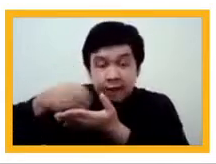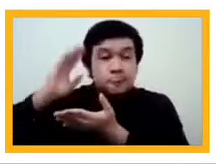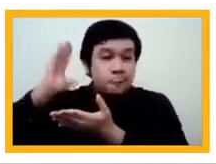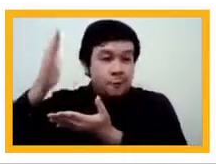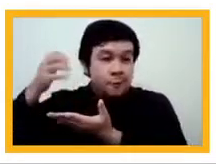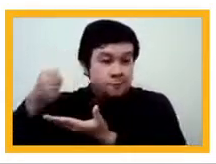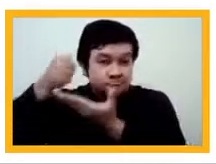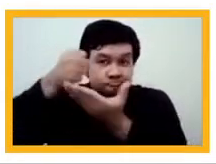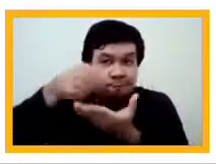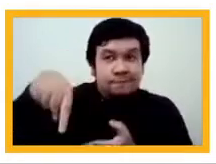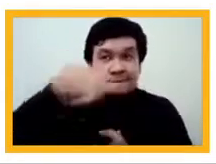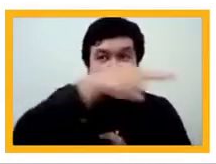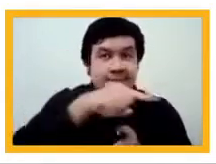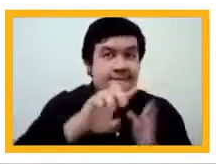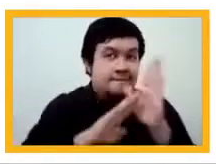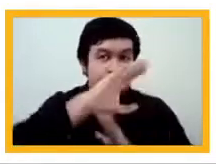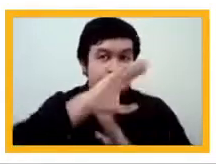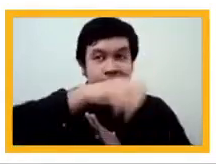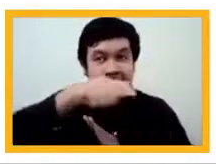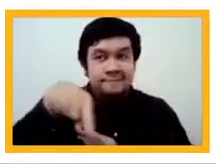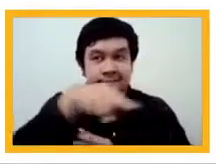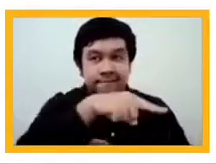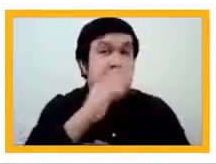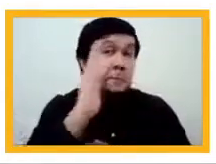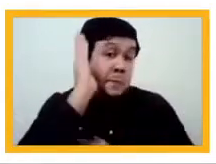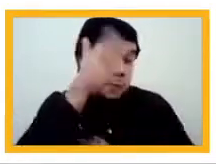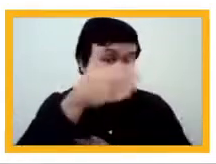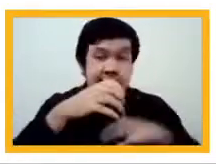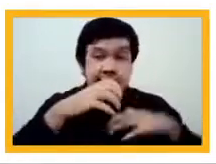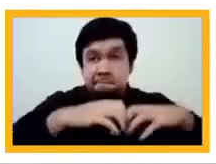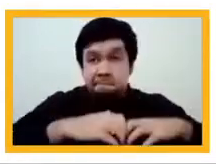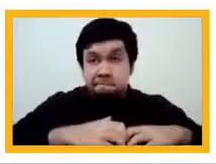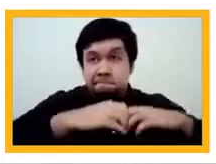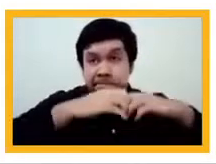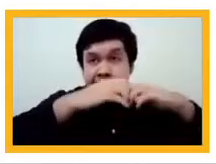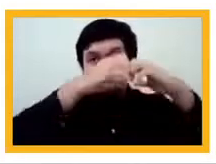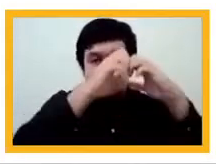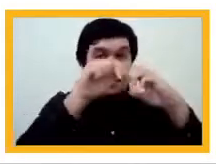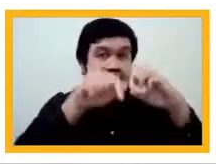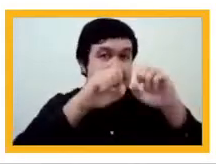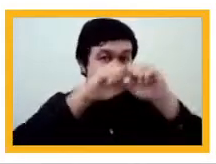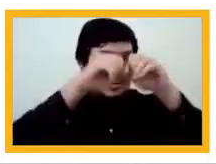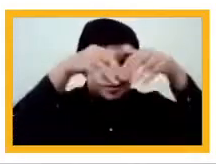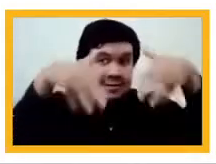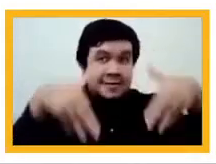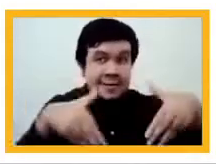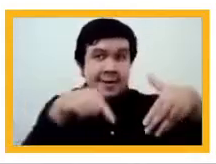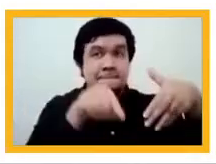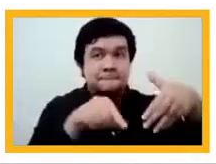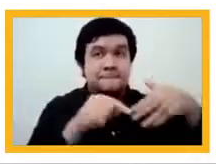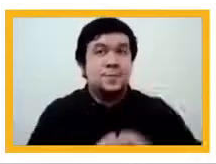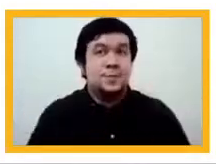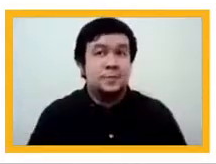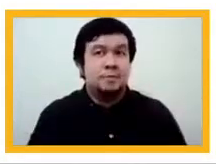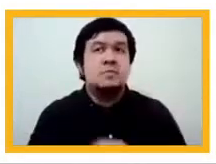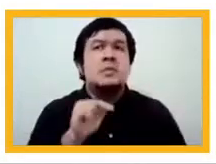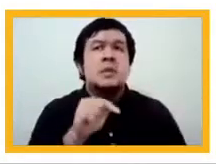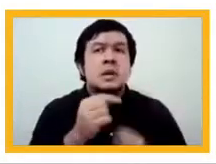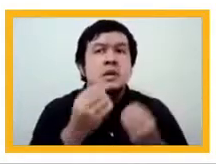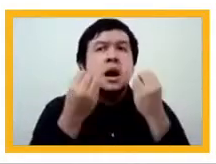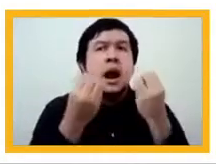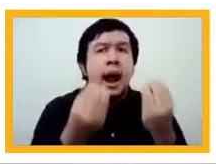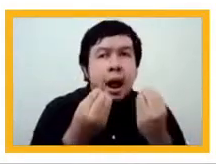education infrastructure, computing infrastructure for smart learning, distance learning. So they need